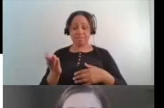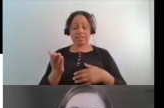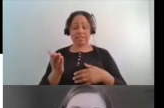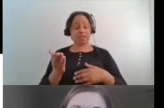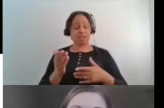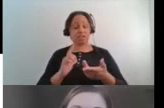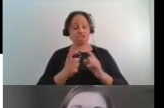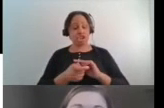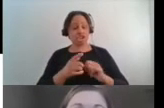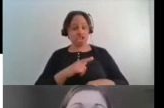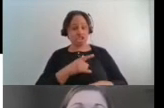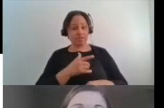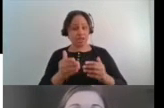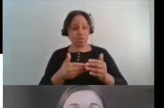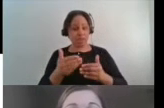can educate that process.